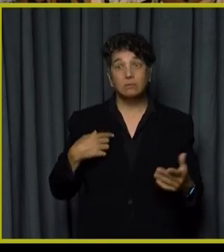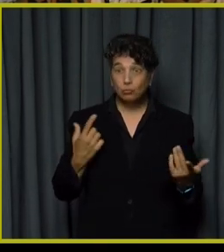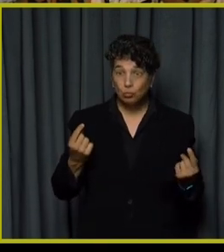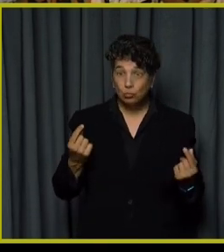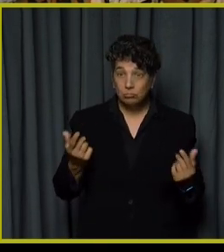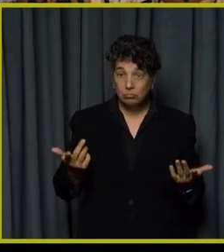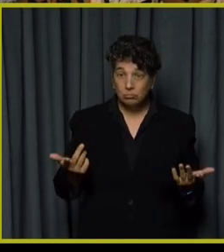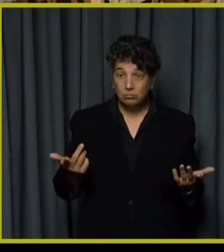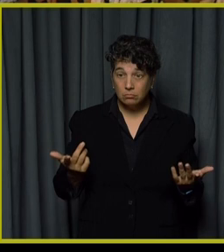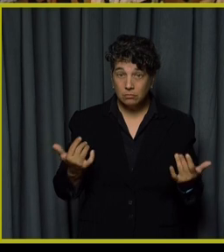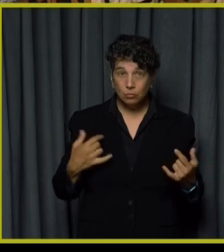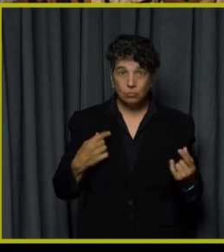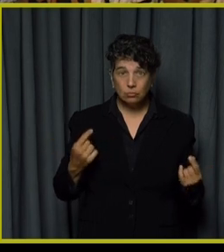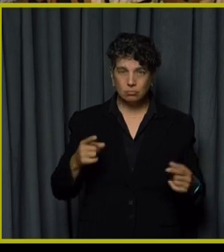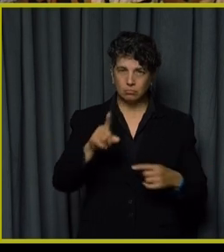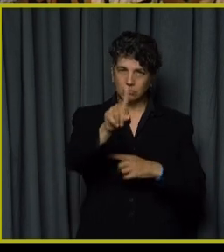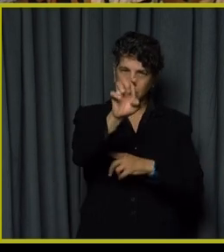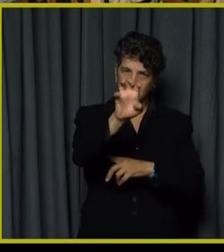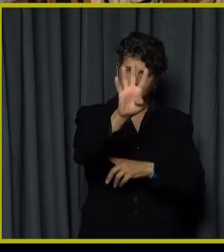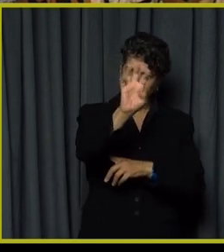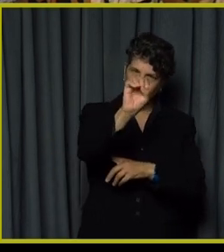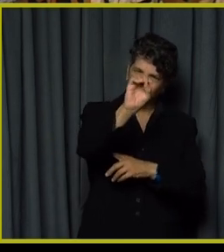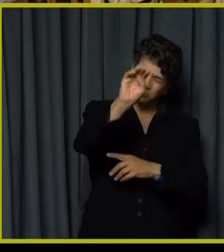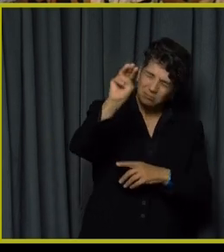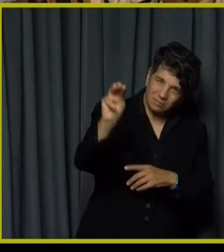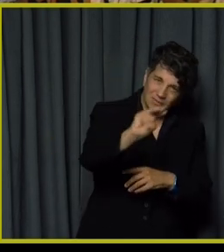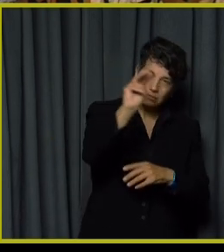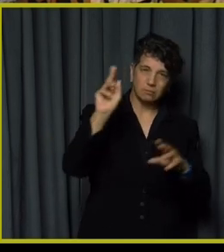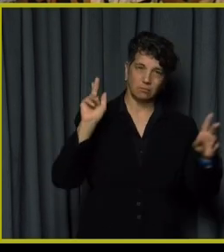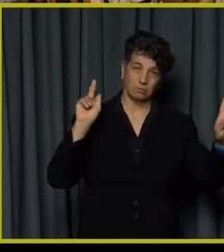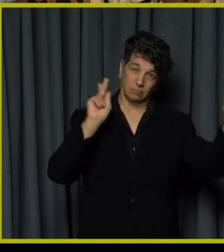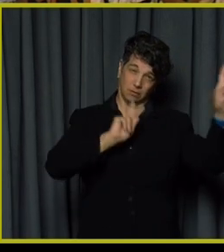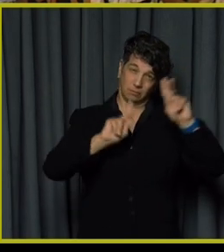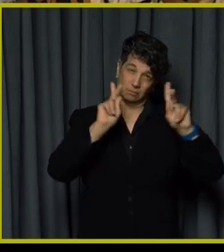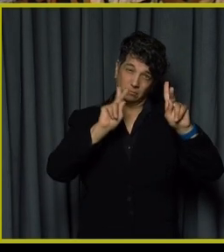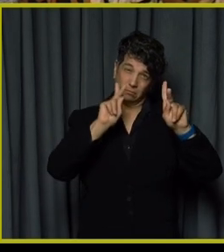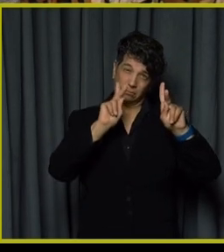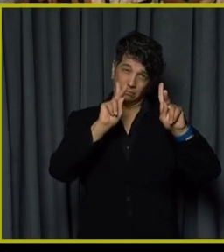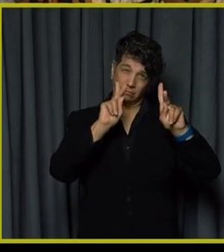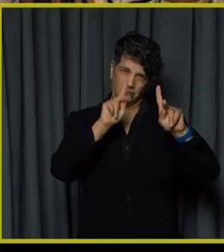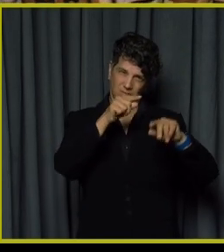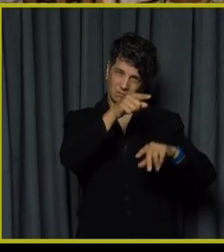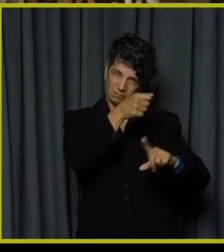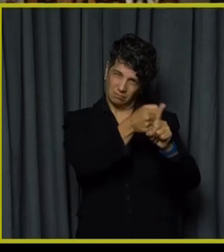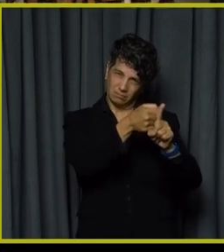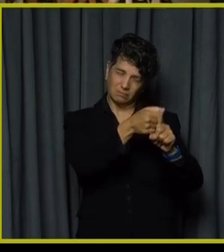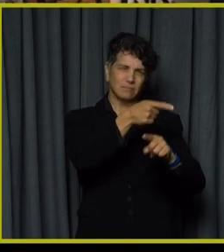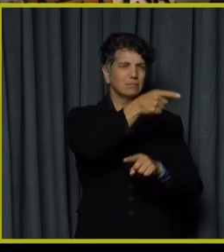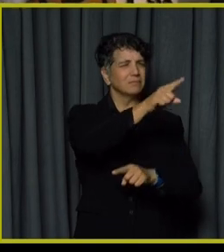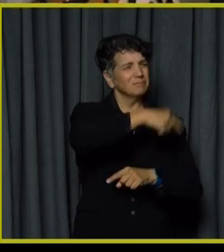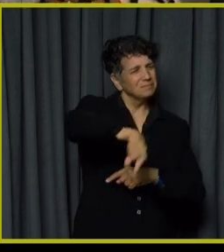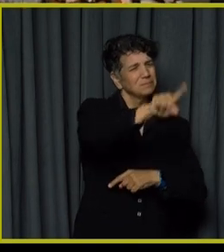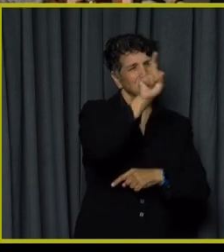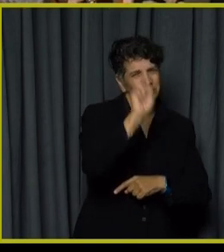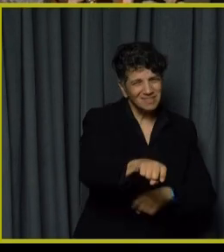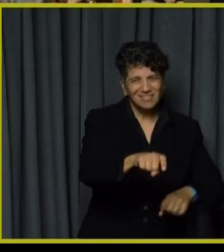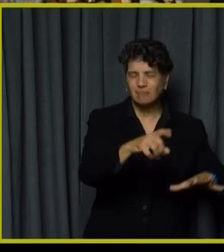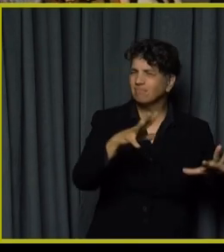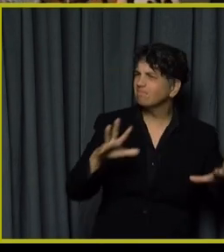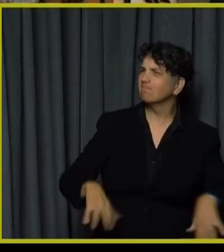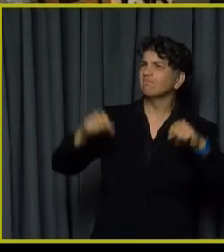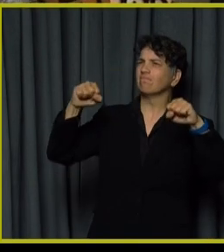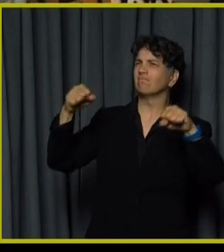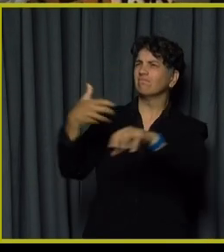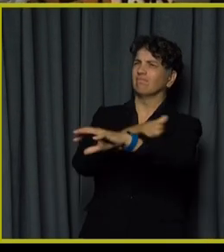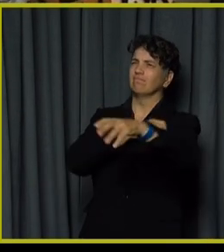is the 140 million people who are being exploited need to rise up. Yeah. Plain and simple. The folks need to rise